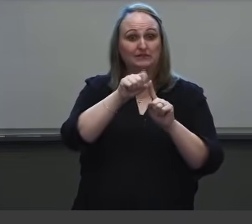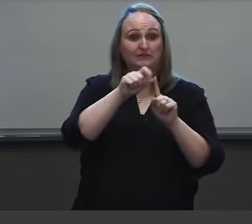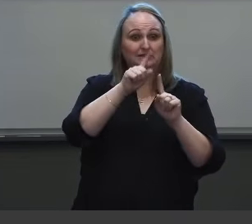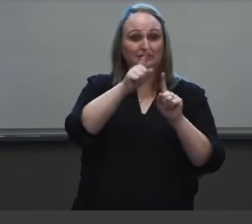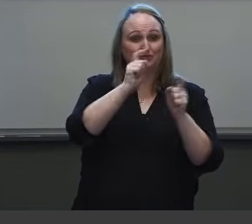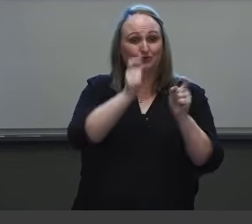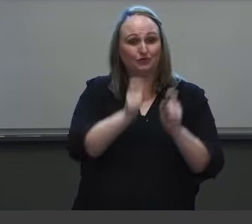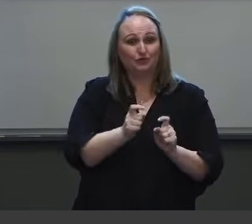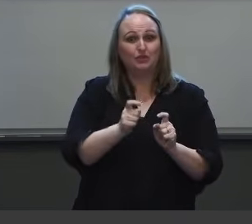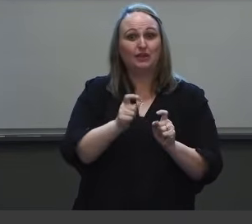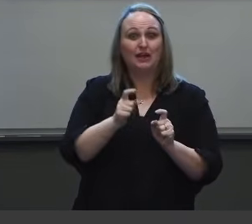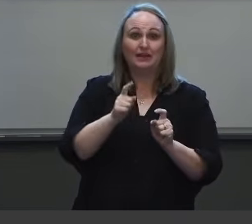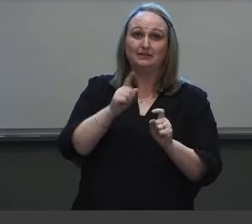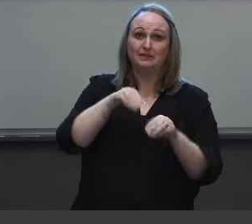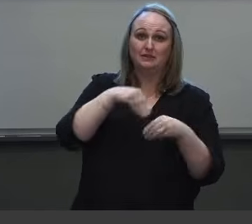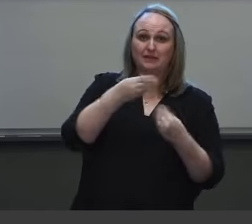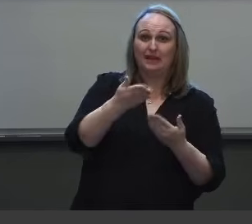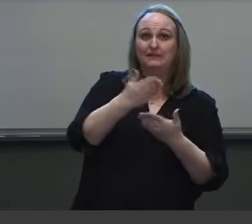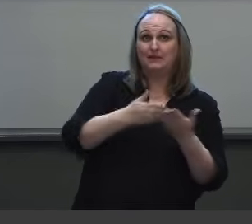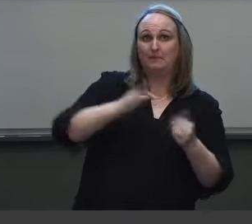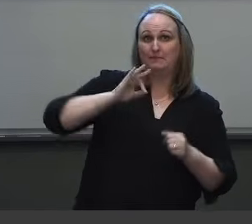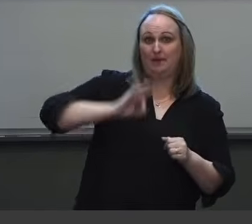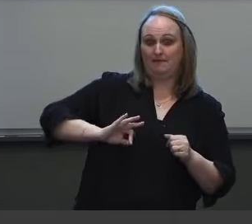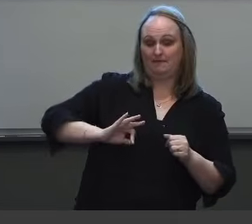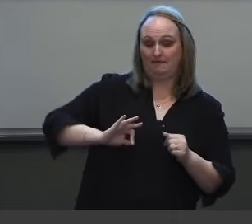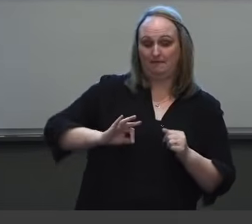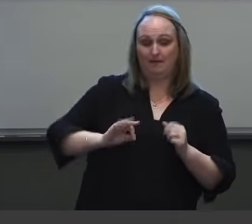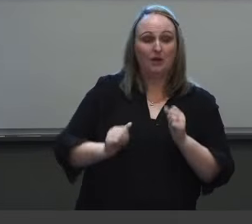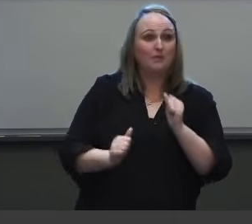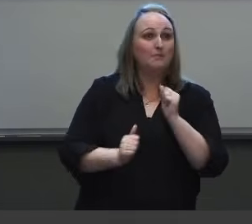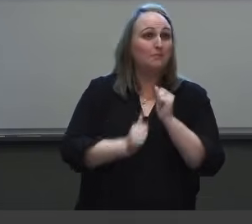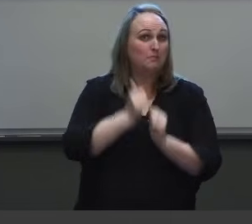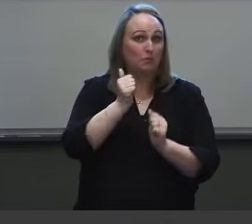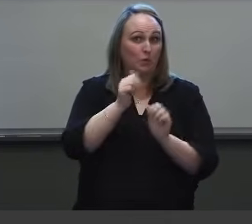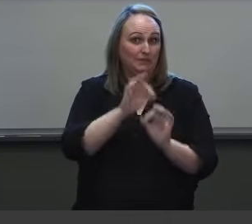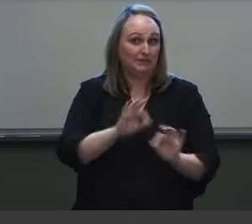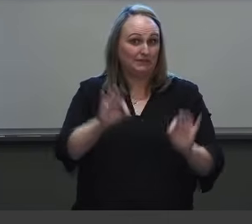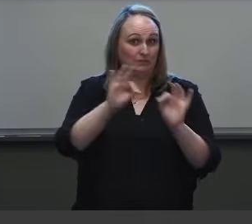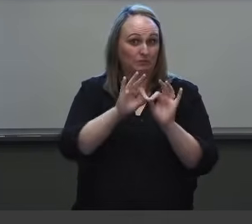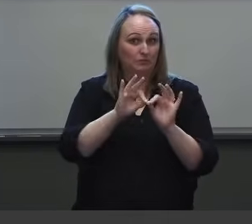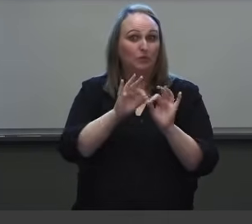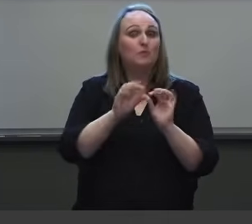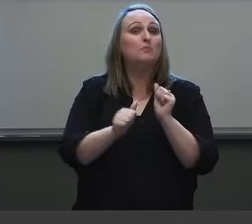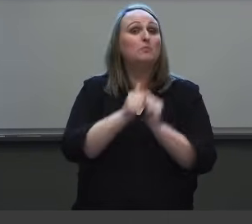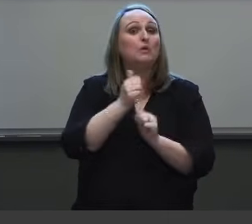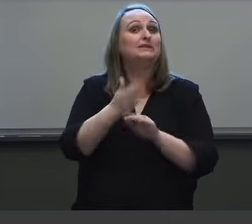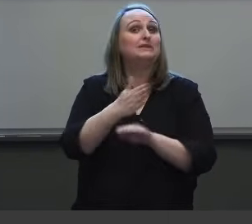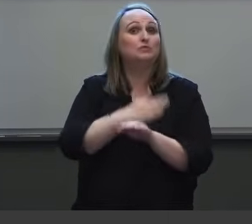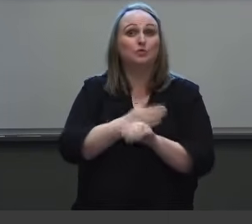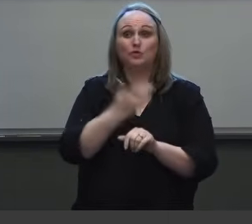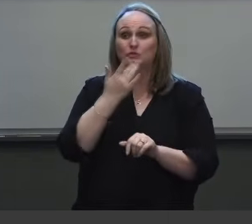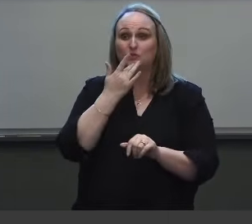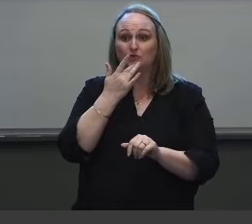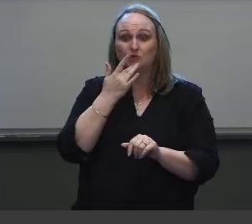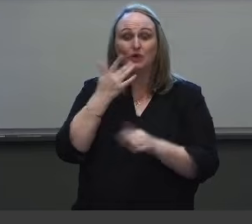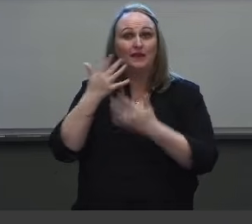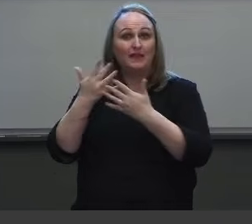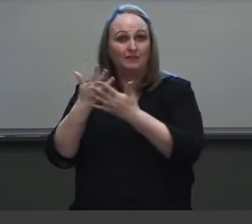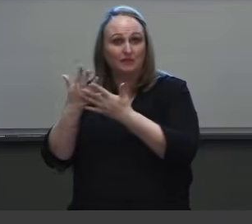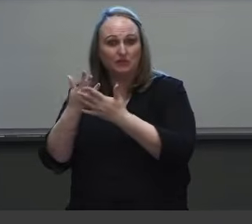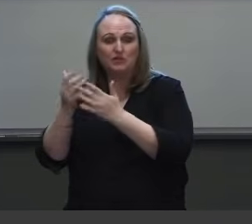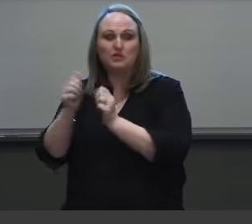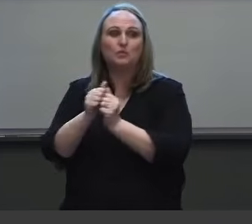to baseline. The most improvement was found for filtration without speech. And part of this was because this was an